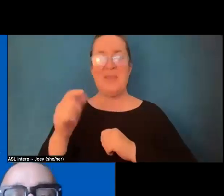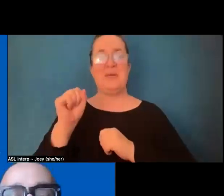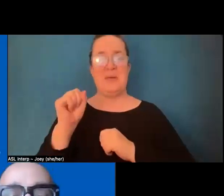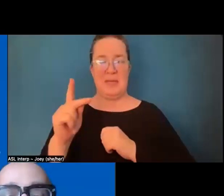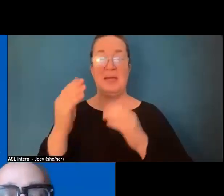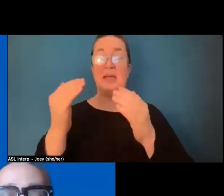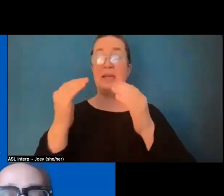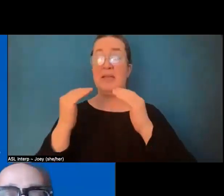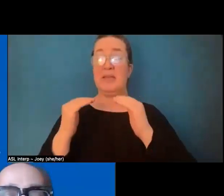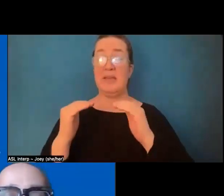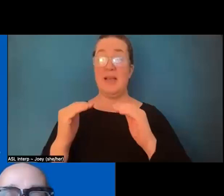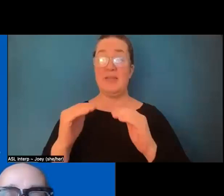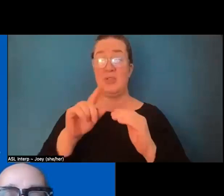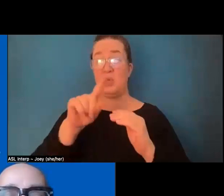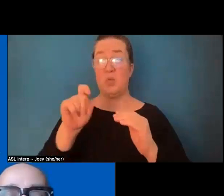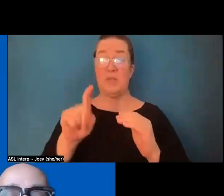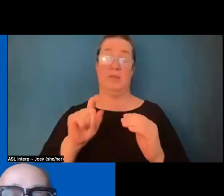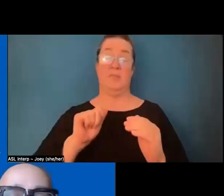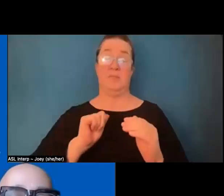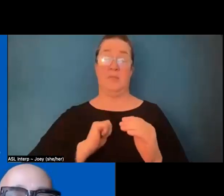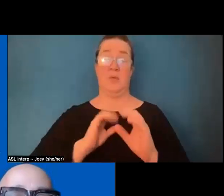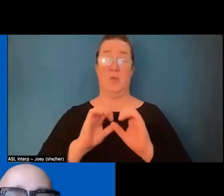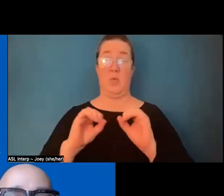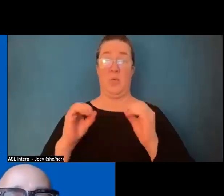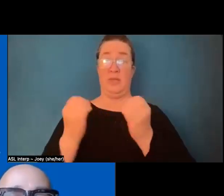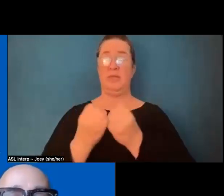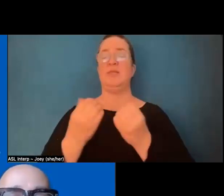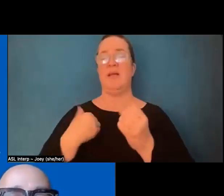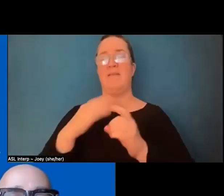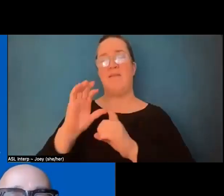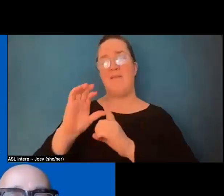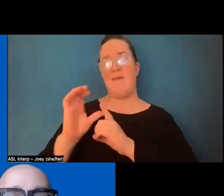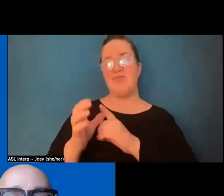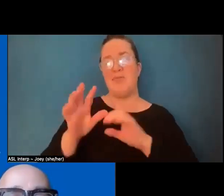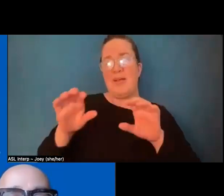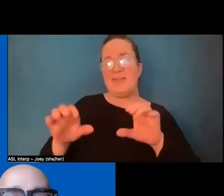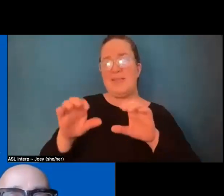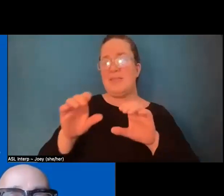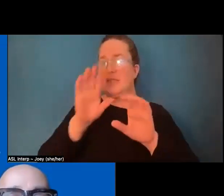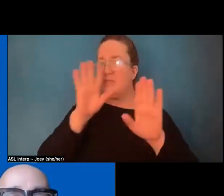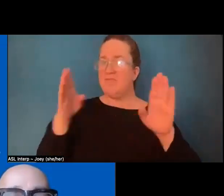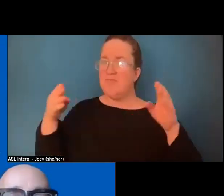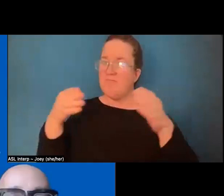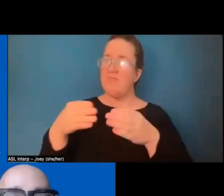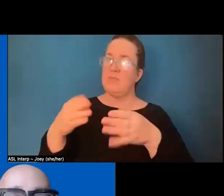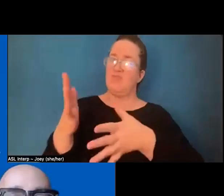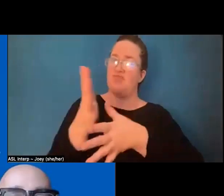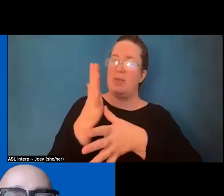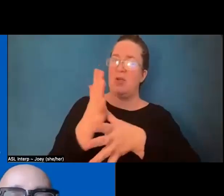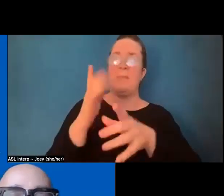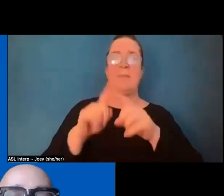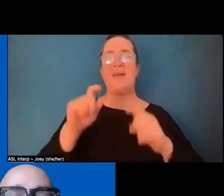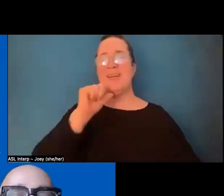has cultural activities as a primary focus, but is not a 501c3. Are we eligible? Ellen, can you take that